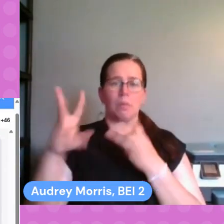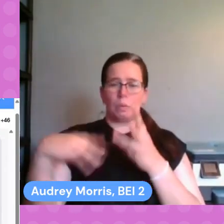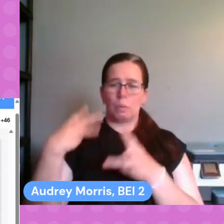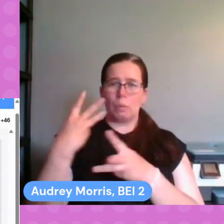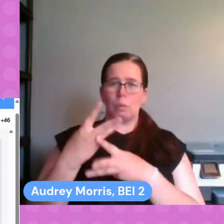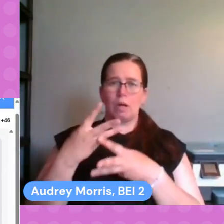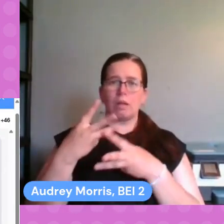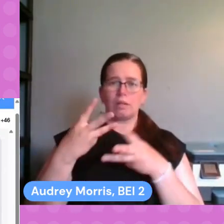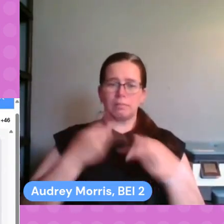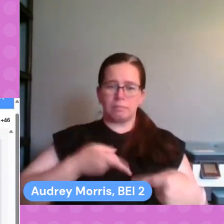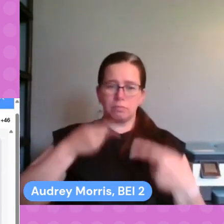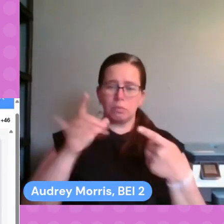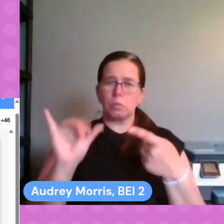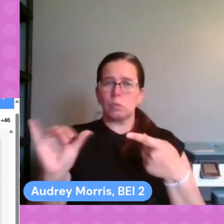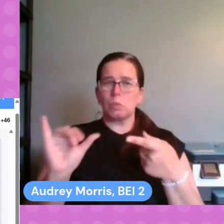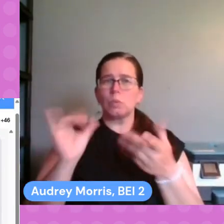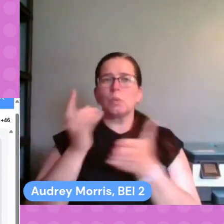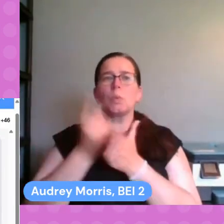with this too. So